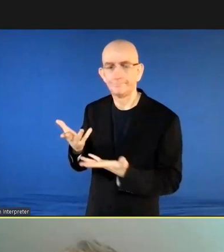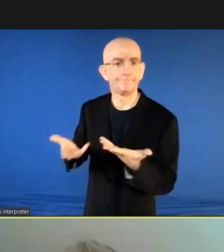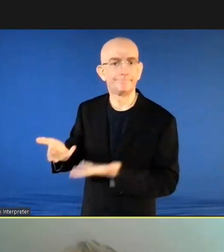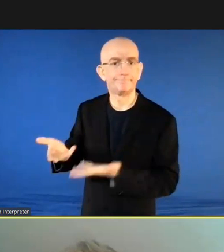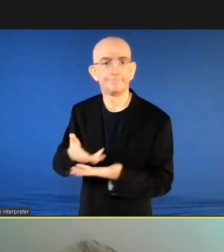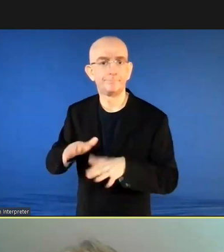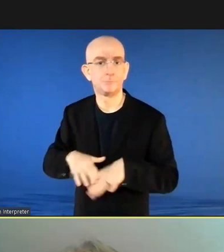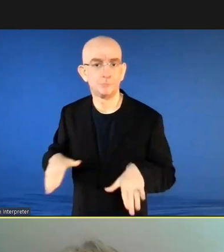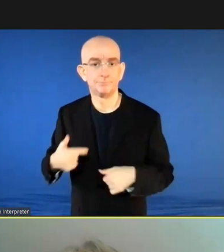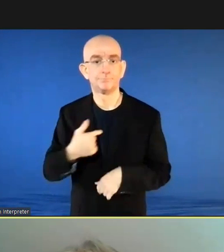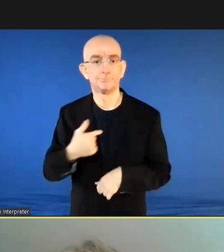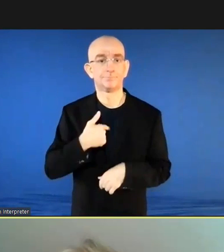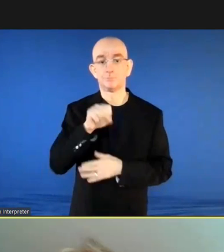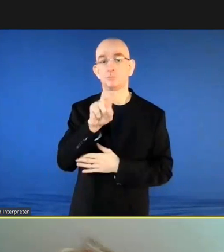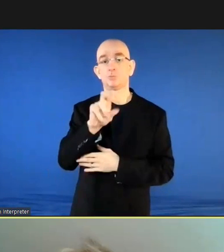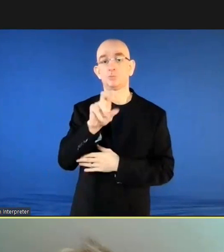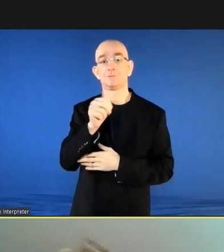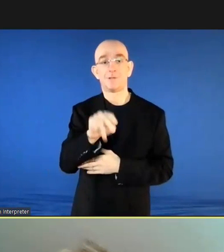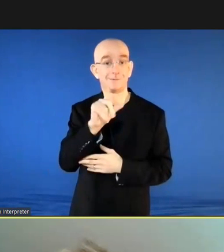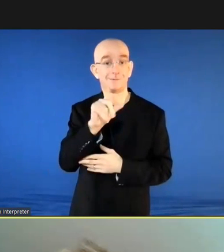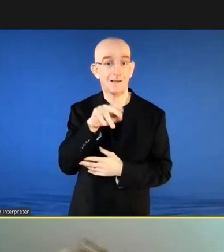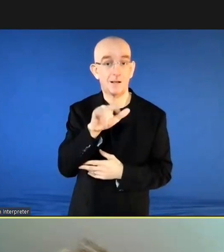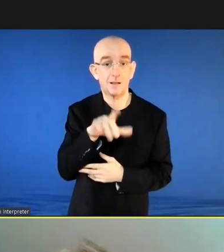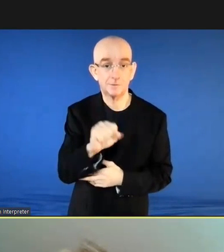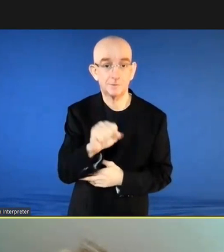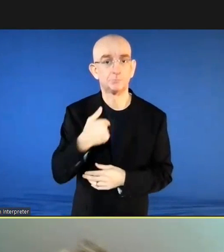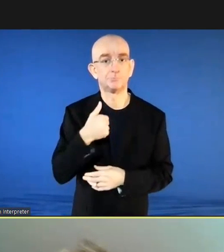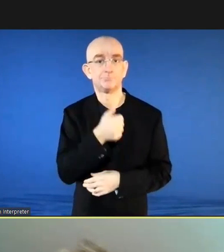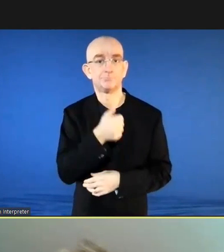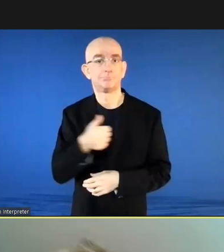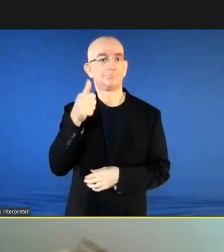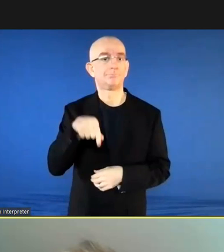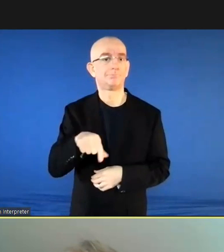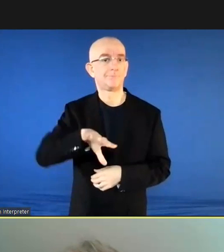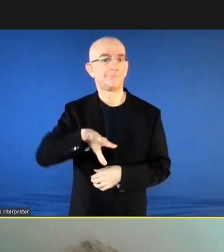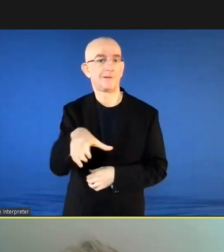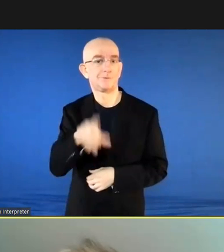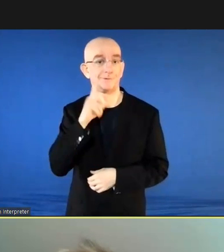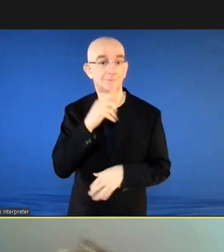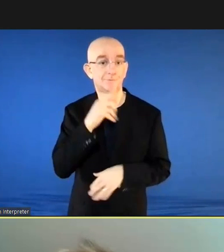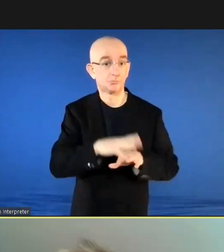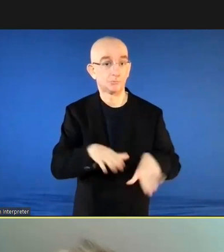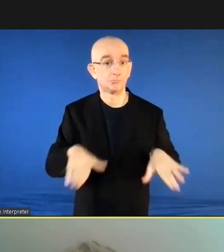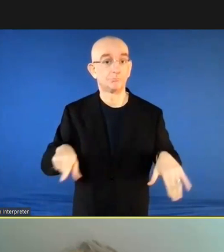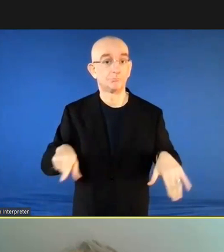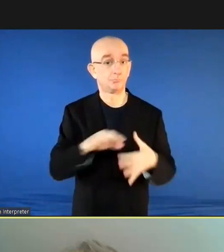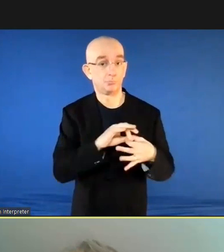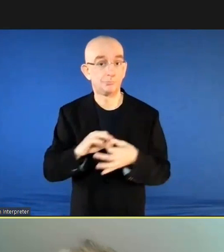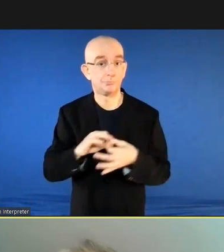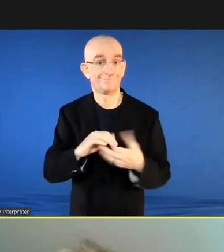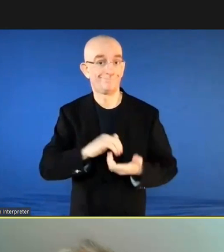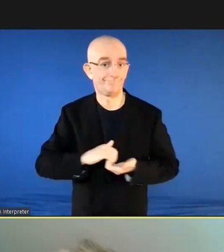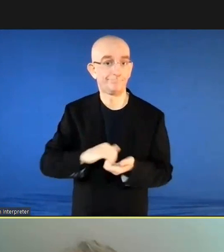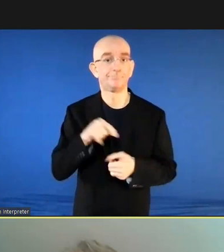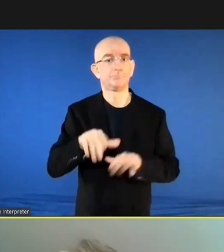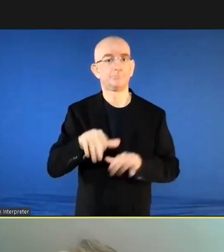our international arm. Can I just firstly say what an absolute pleasure it is to have you all here today.